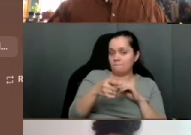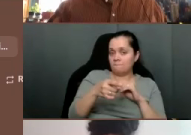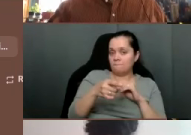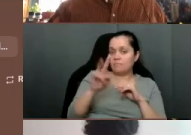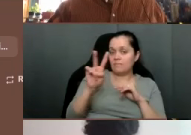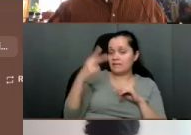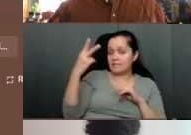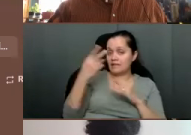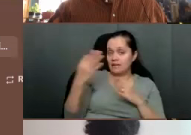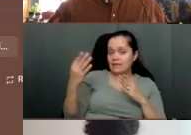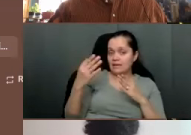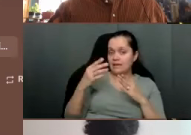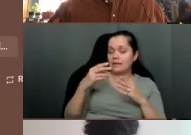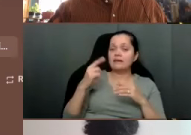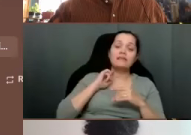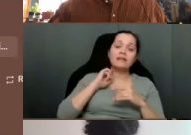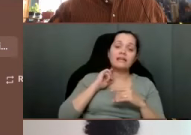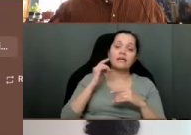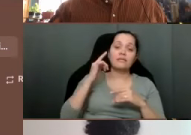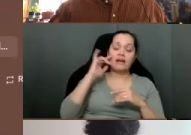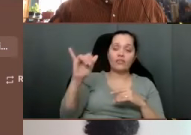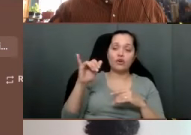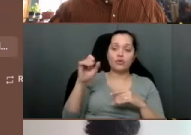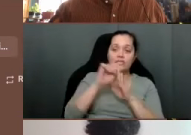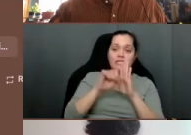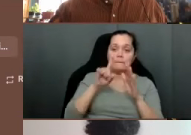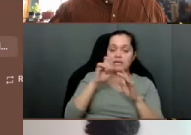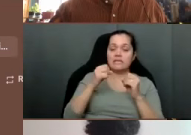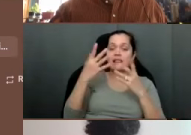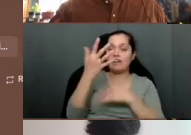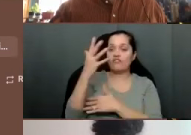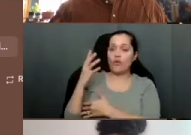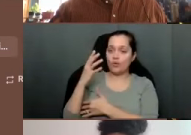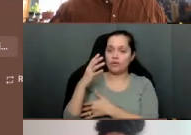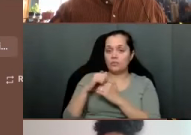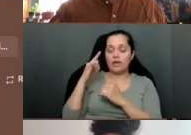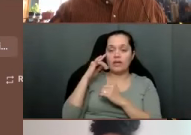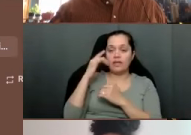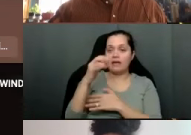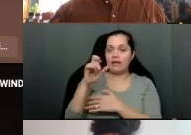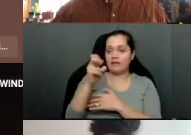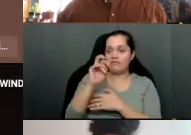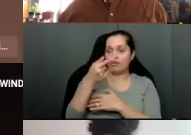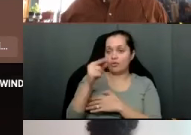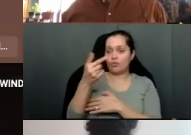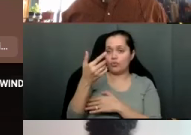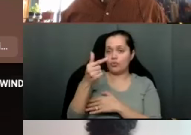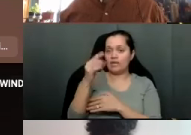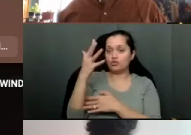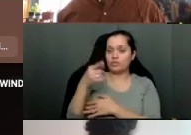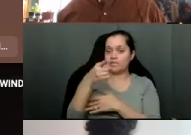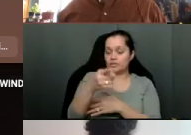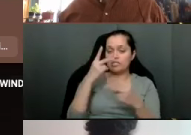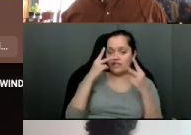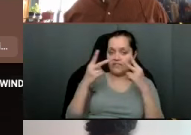Her second thing, nicknamed the Evergreen State for its endless amount of forest with evergreen trees. And there's a